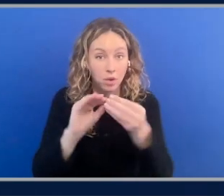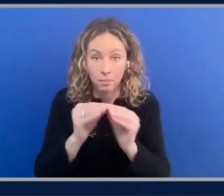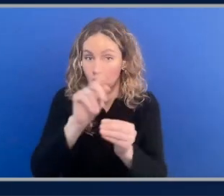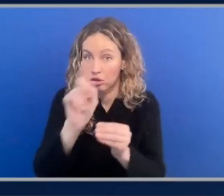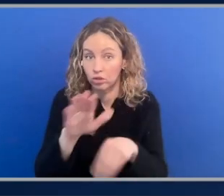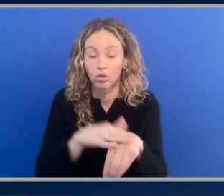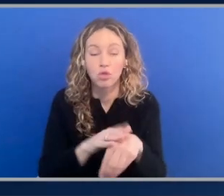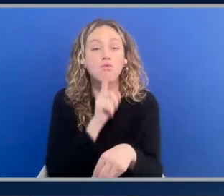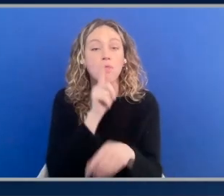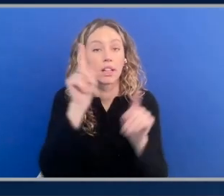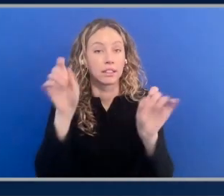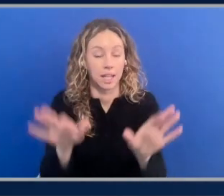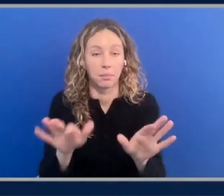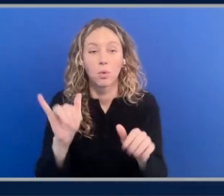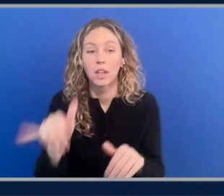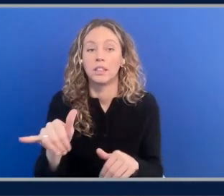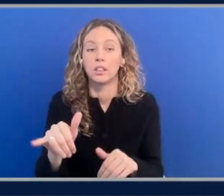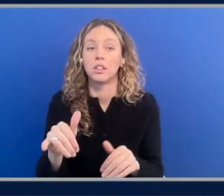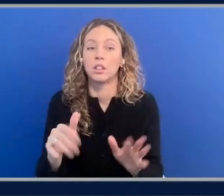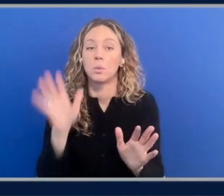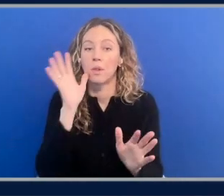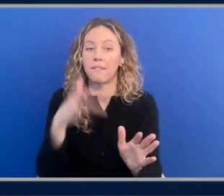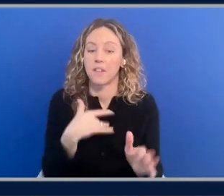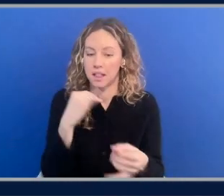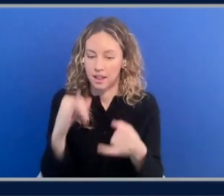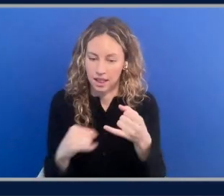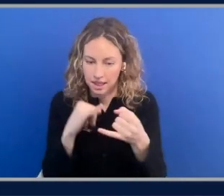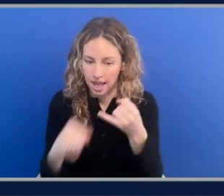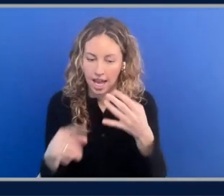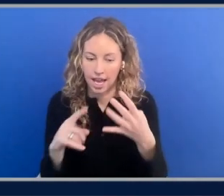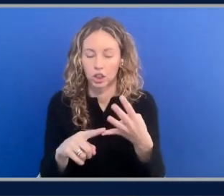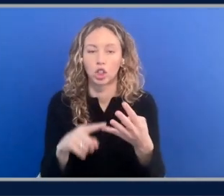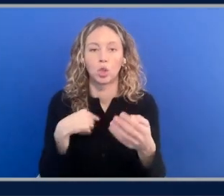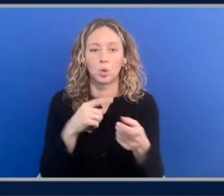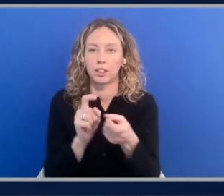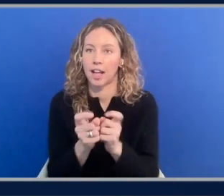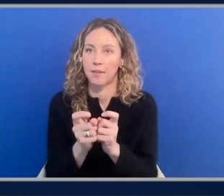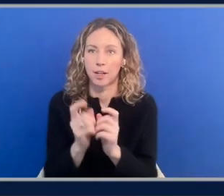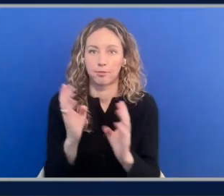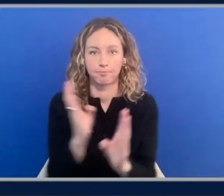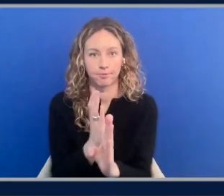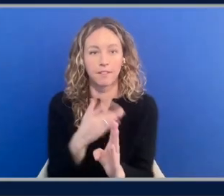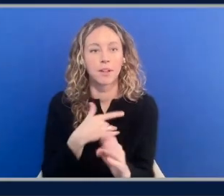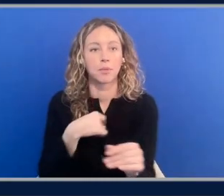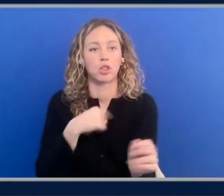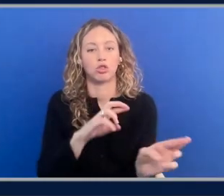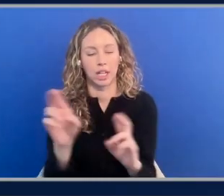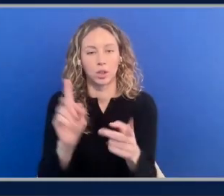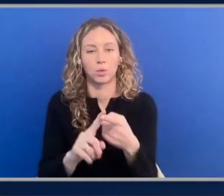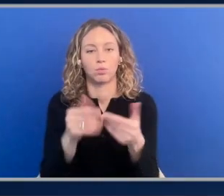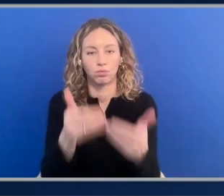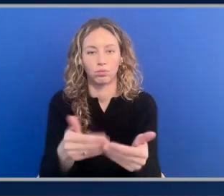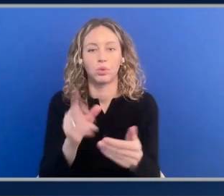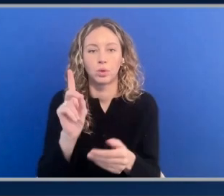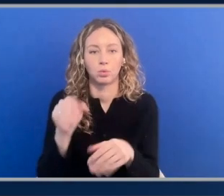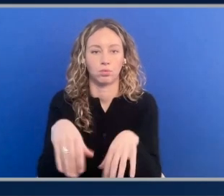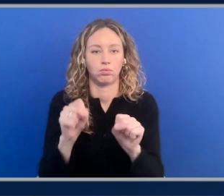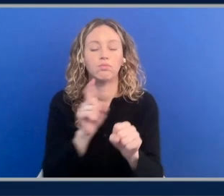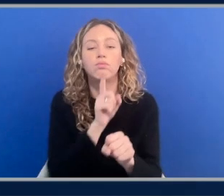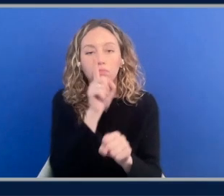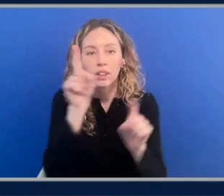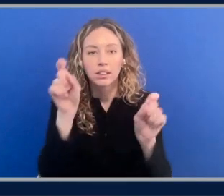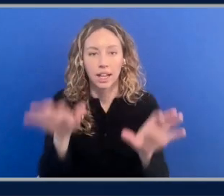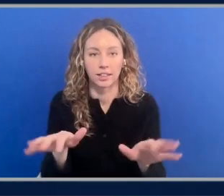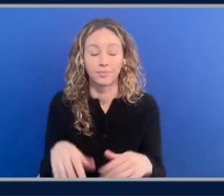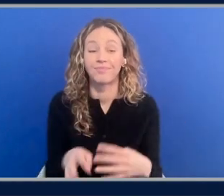exam. So this is this should be your final stop to calibrate and really make sure that you're ready to set the real thing. Yeah, so a lot of resources here. We